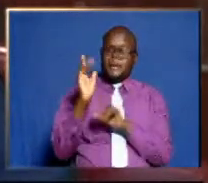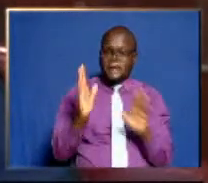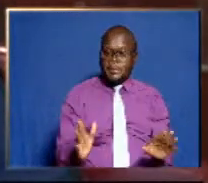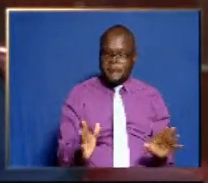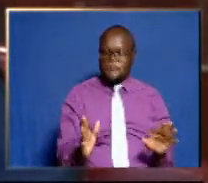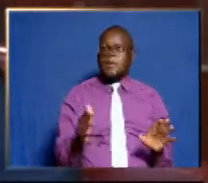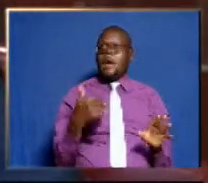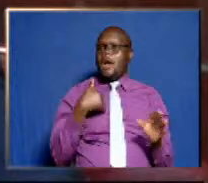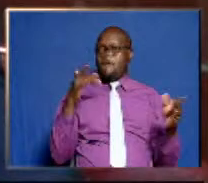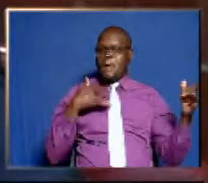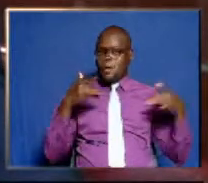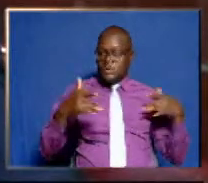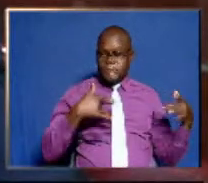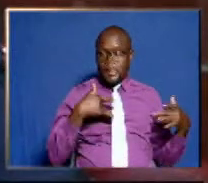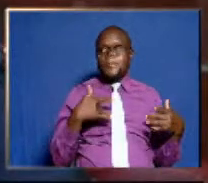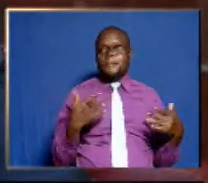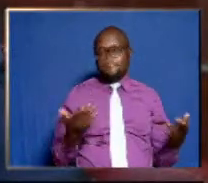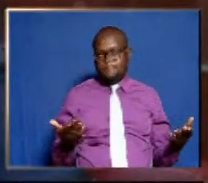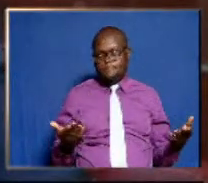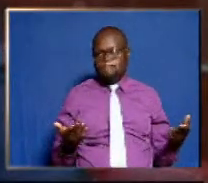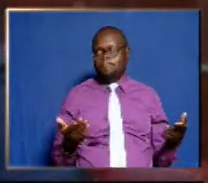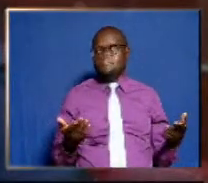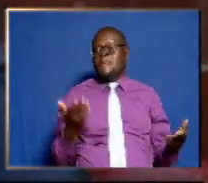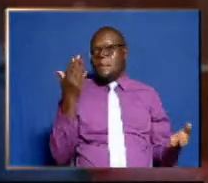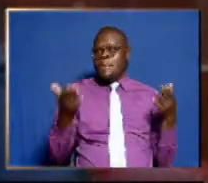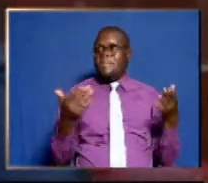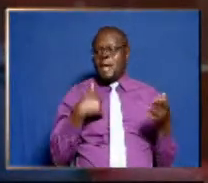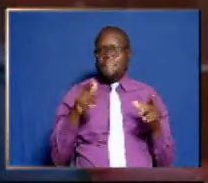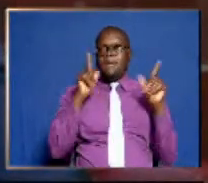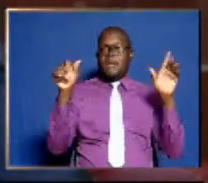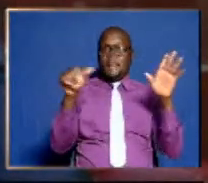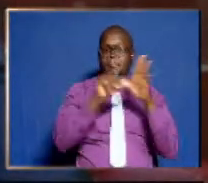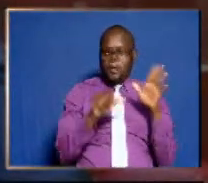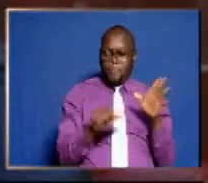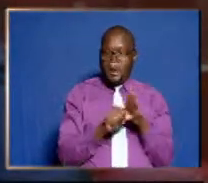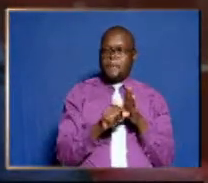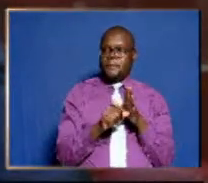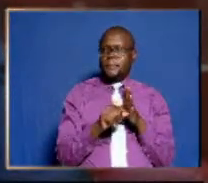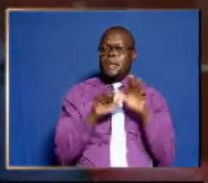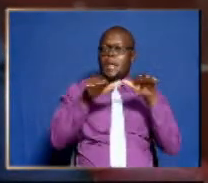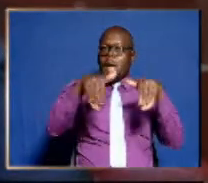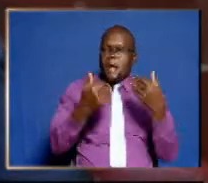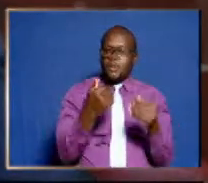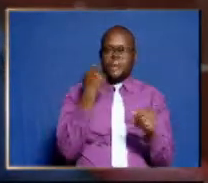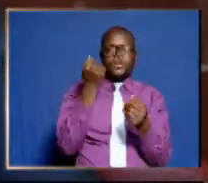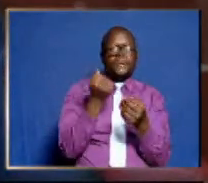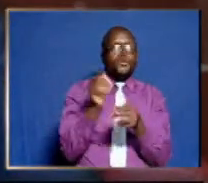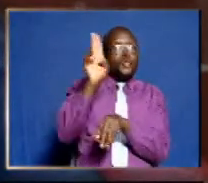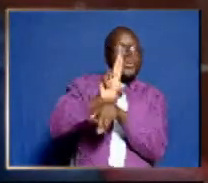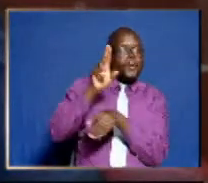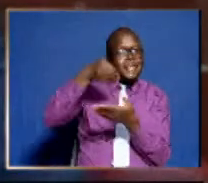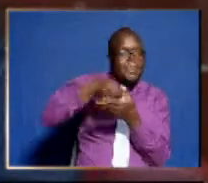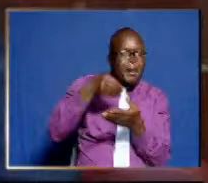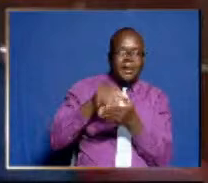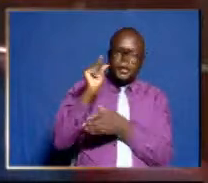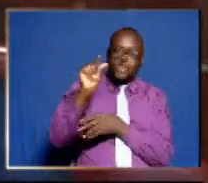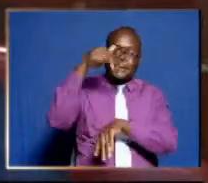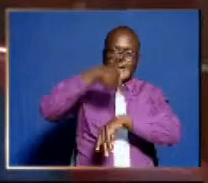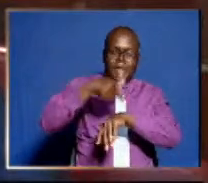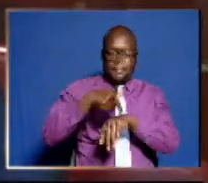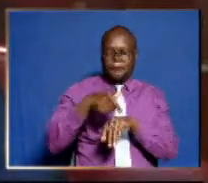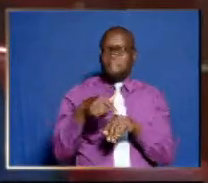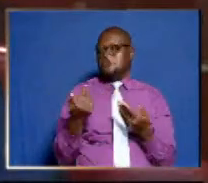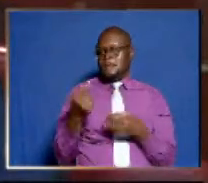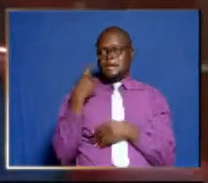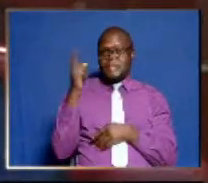is concern that there might be a major problem in the flow of exchequer on timely basis. It is noted